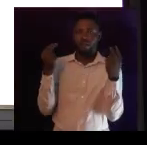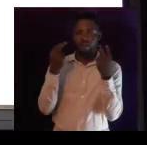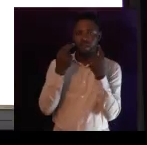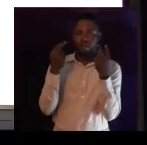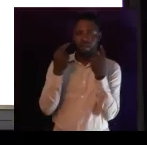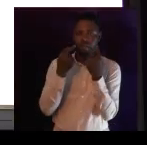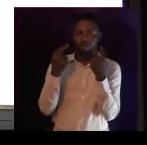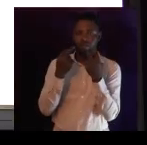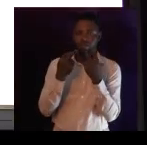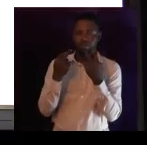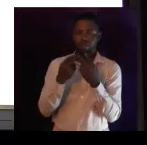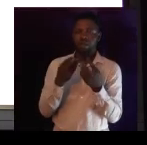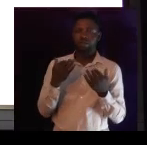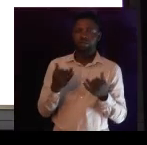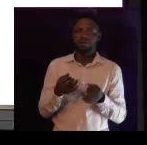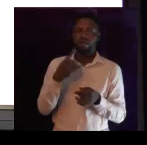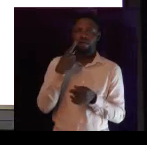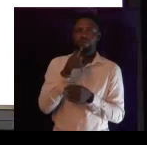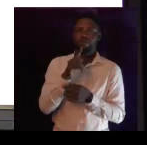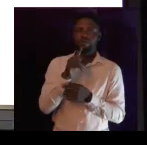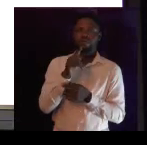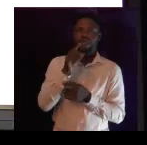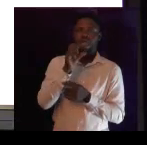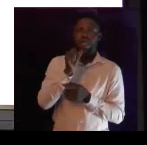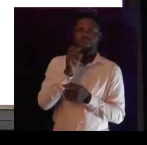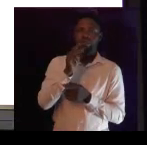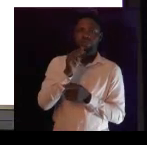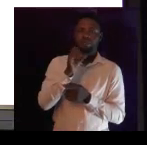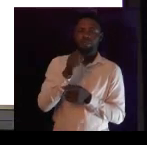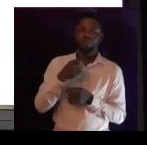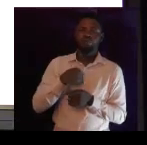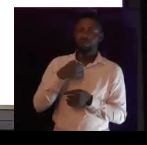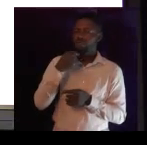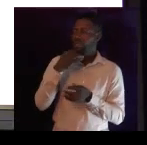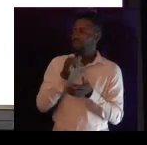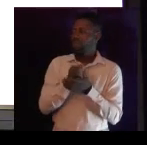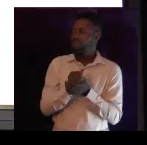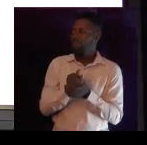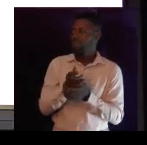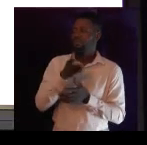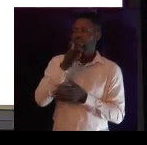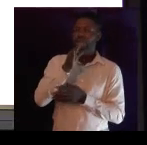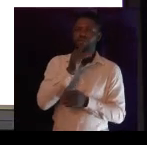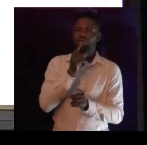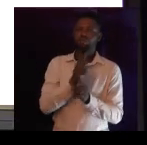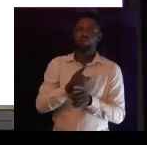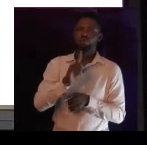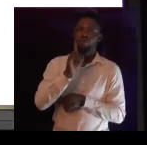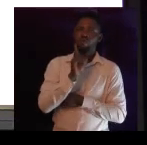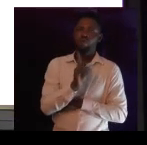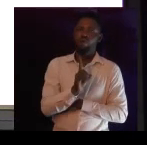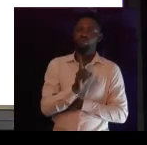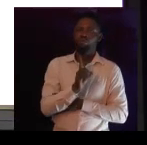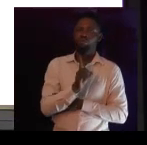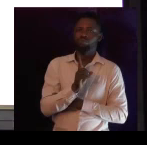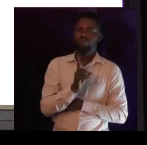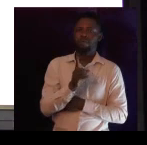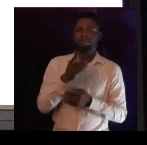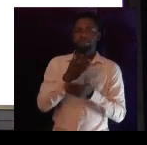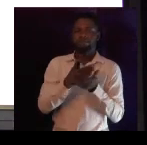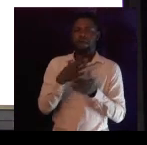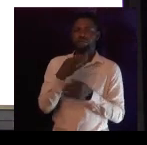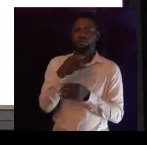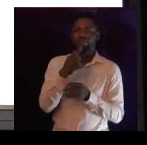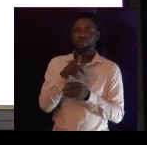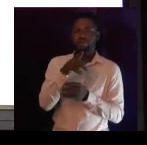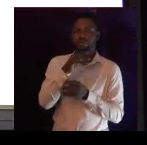Eyes on me. Now, for text messages, we see that there is just one part of the